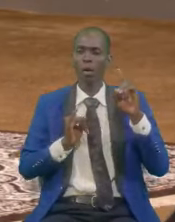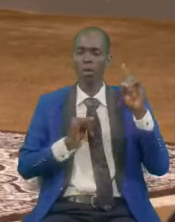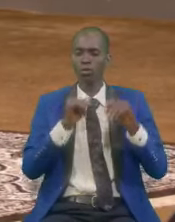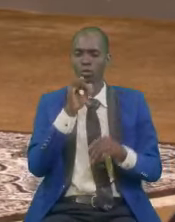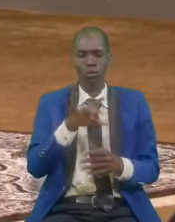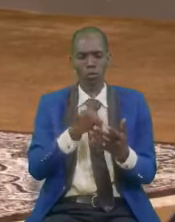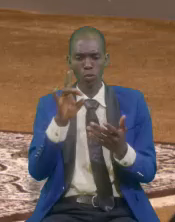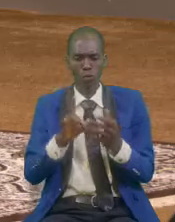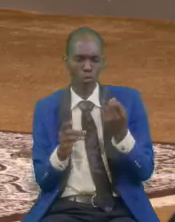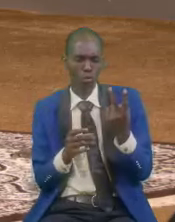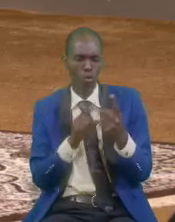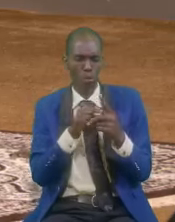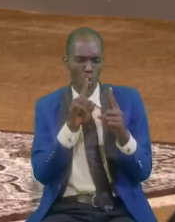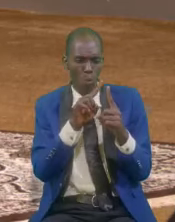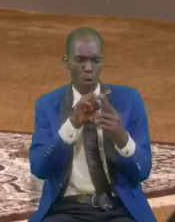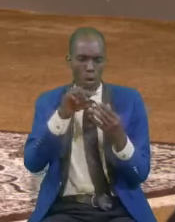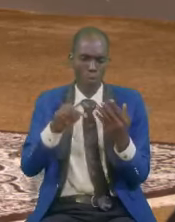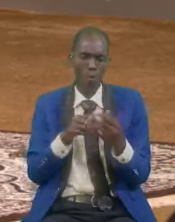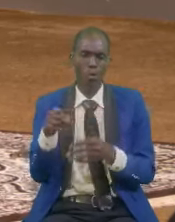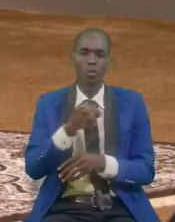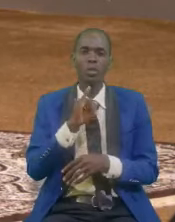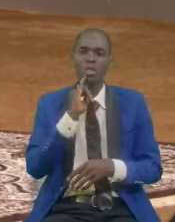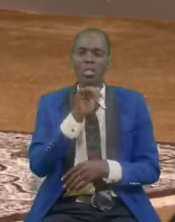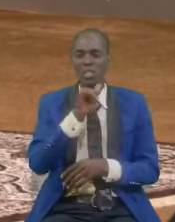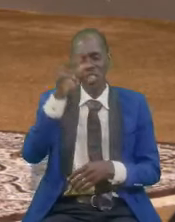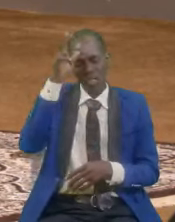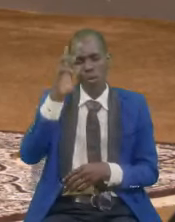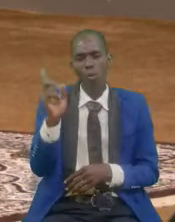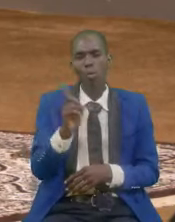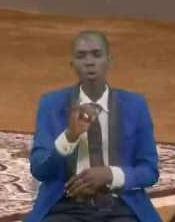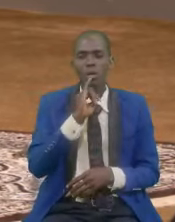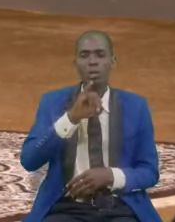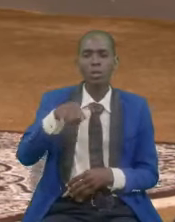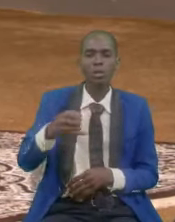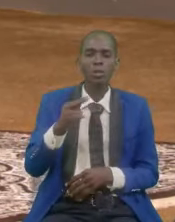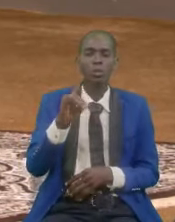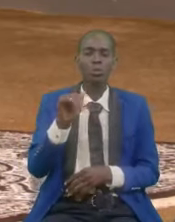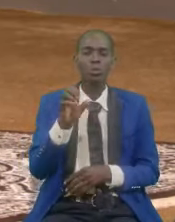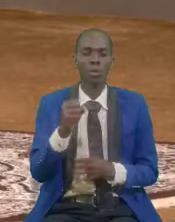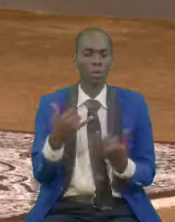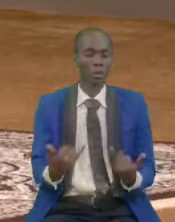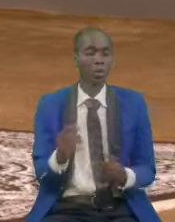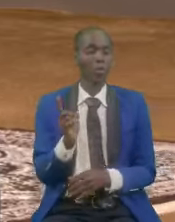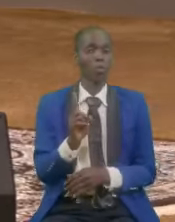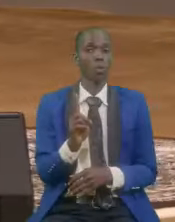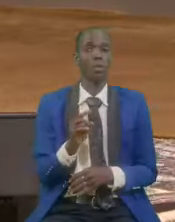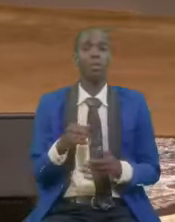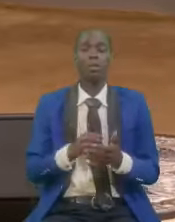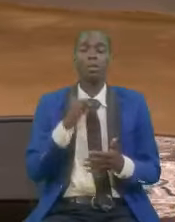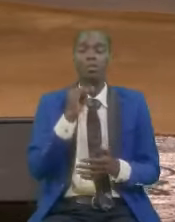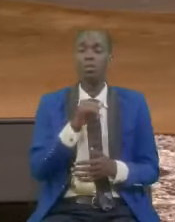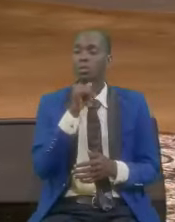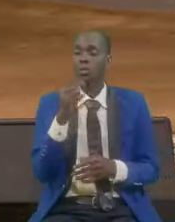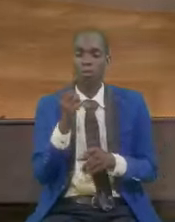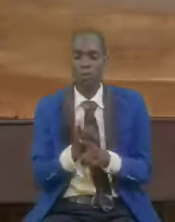a devil? Where you see now, it's not just miracle, it's not just healing, it's not just